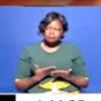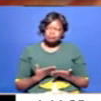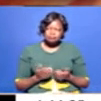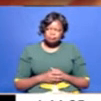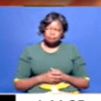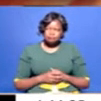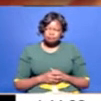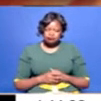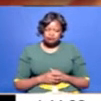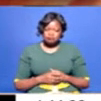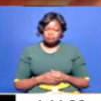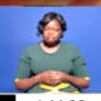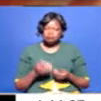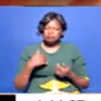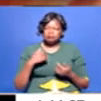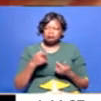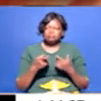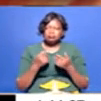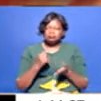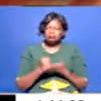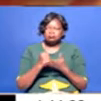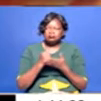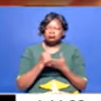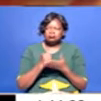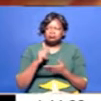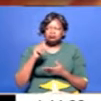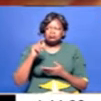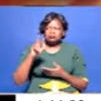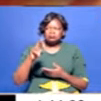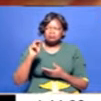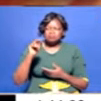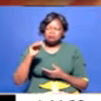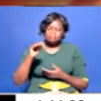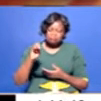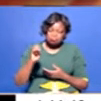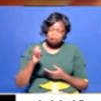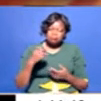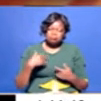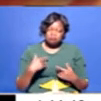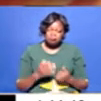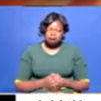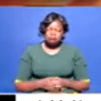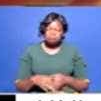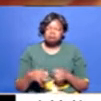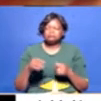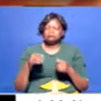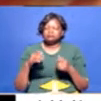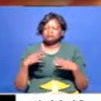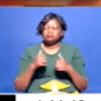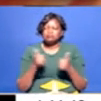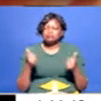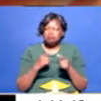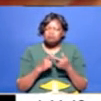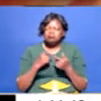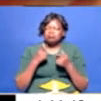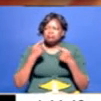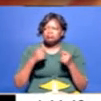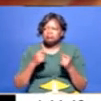position rail as the backbone of the transport system for passengers and freight. The government is putting efforts into replacing